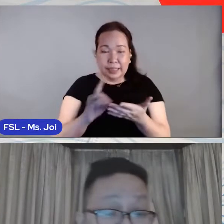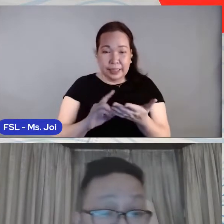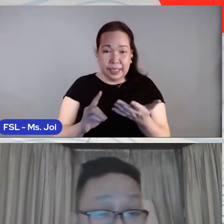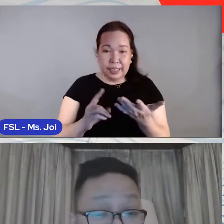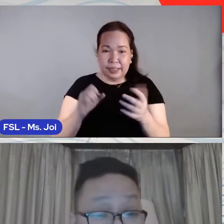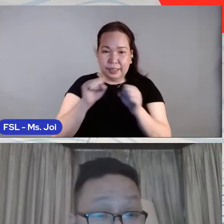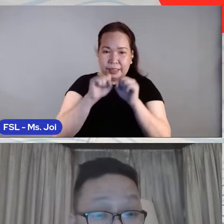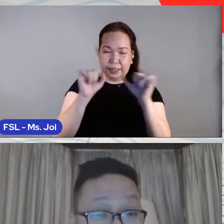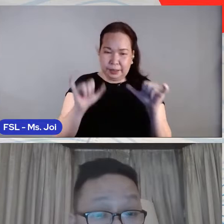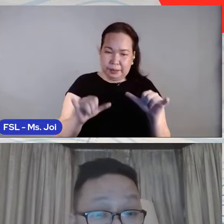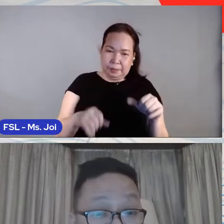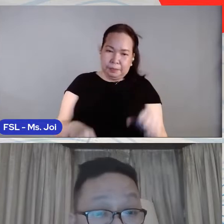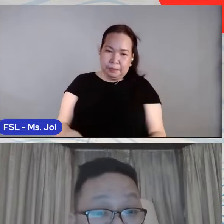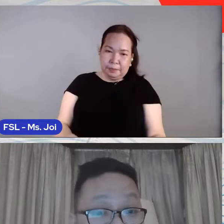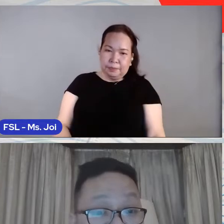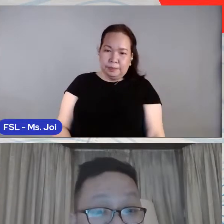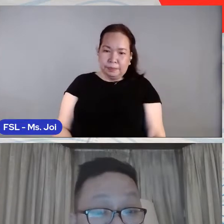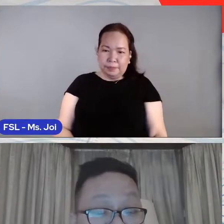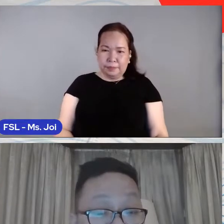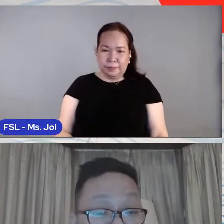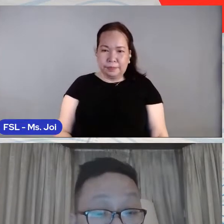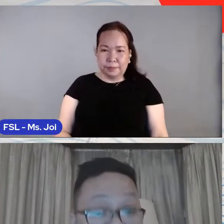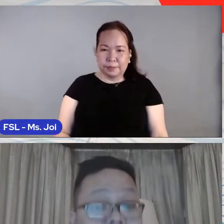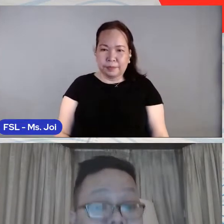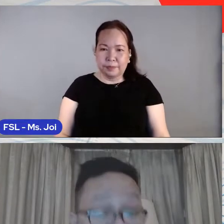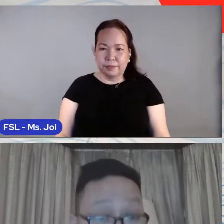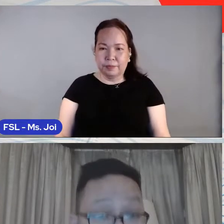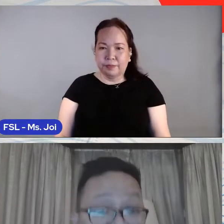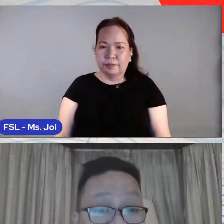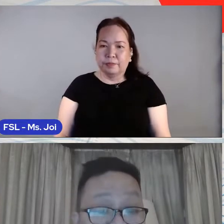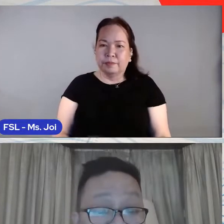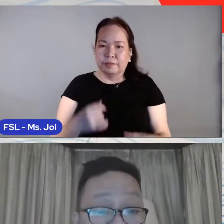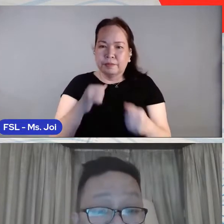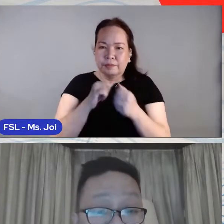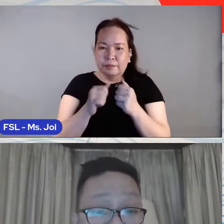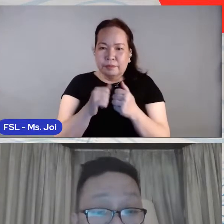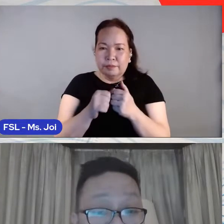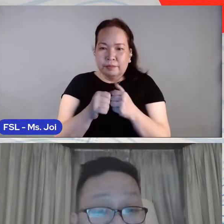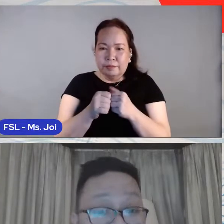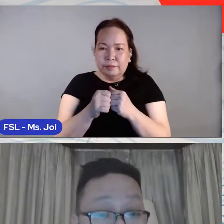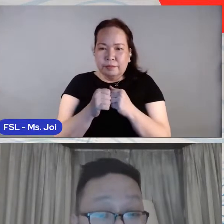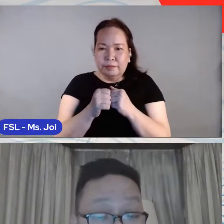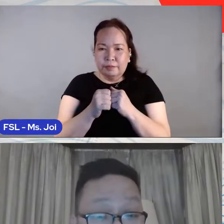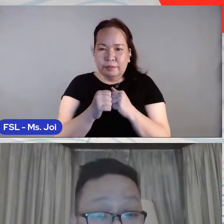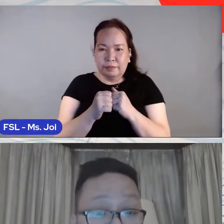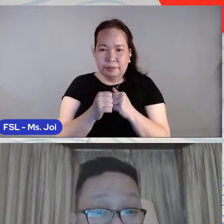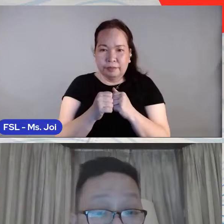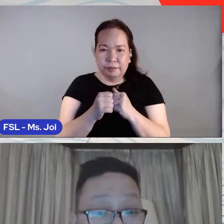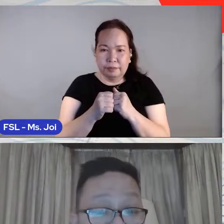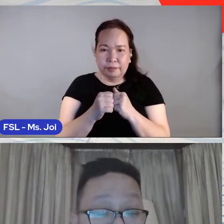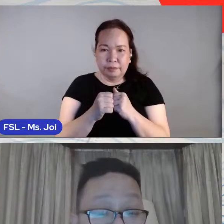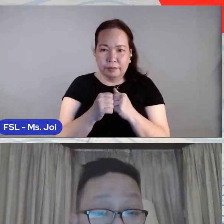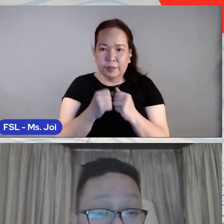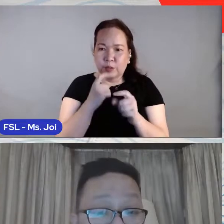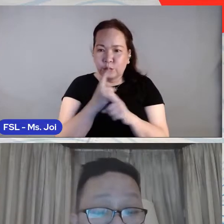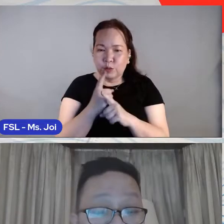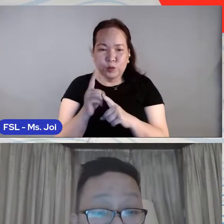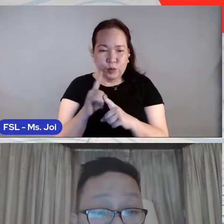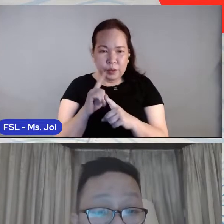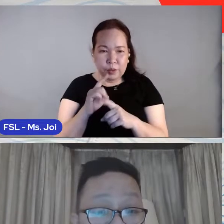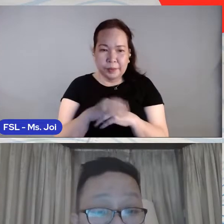may sa balota. Di ba? Baka may pwede kang i-disenyo sa balota na magiging mas efficient at magiging